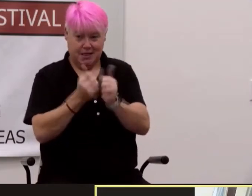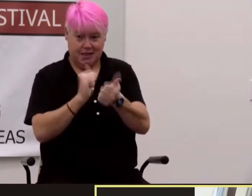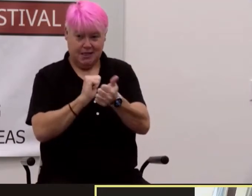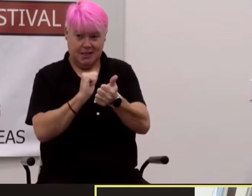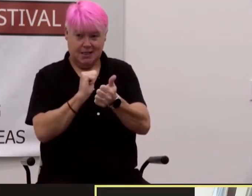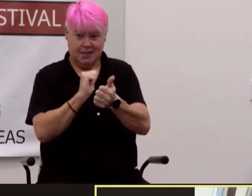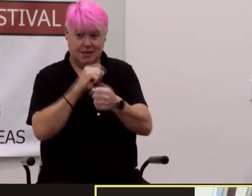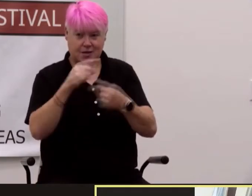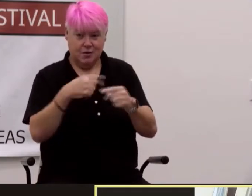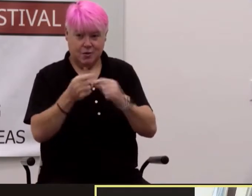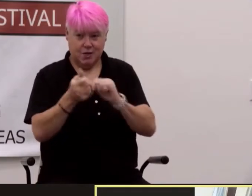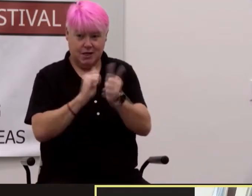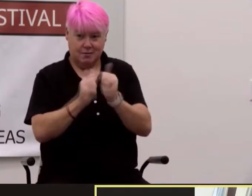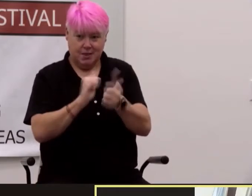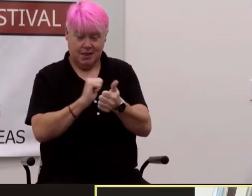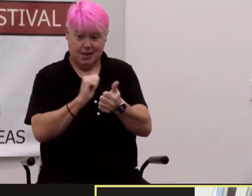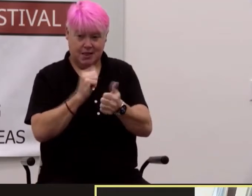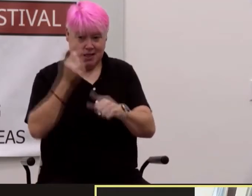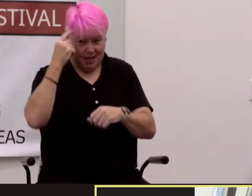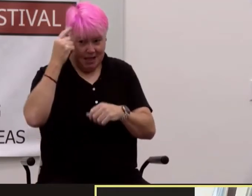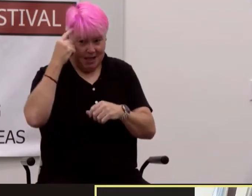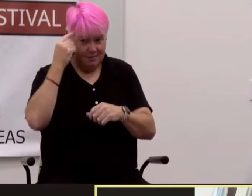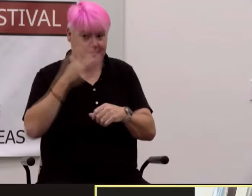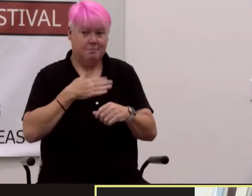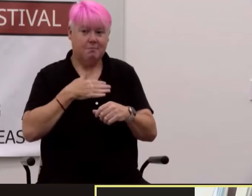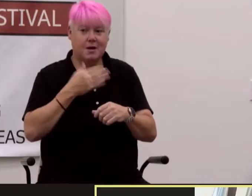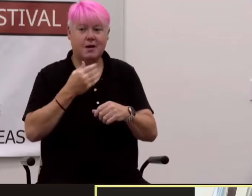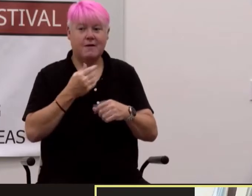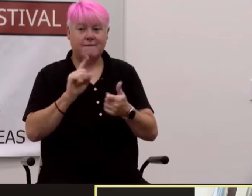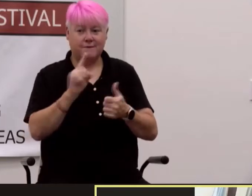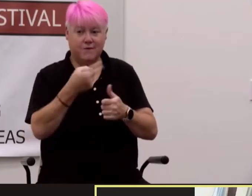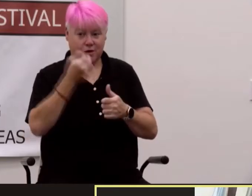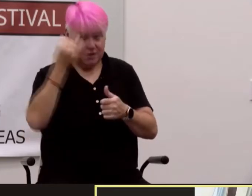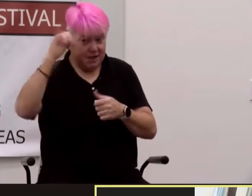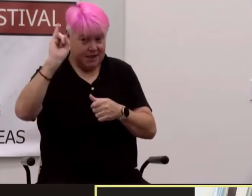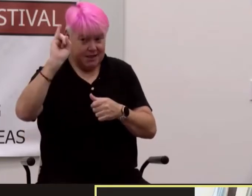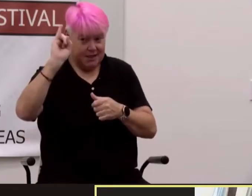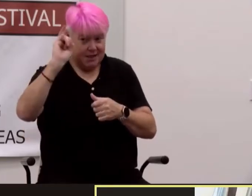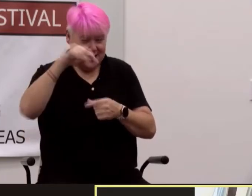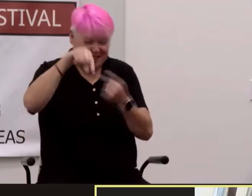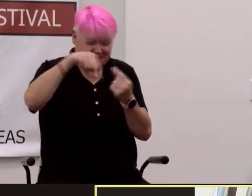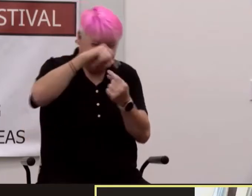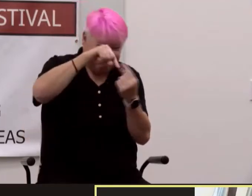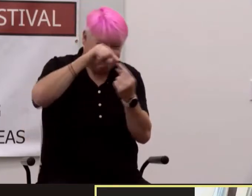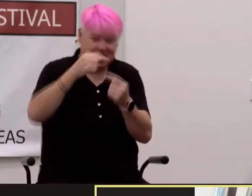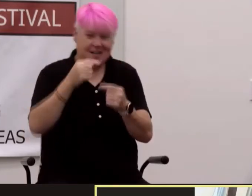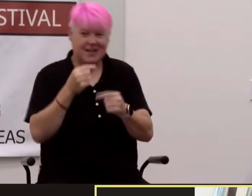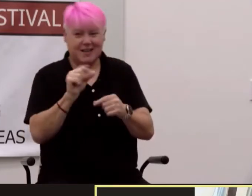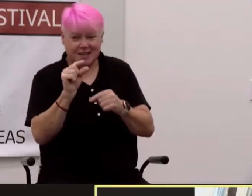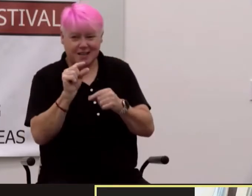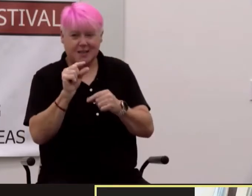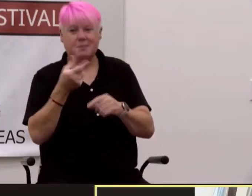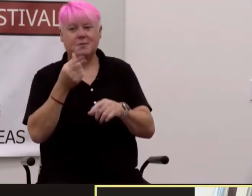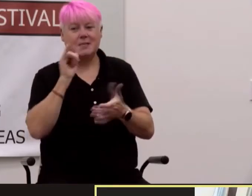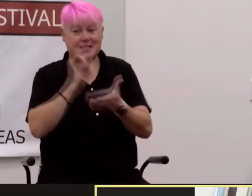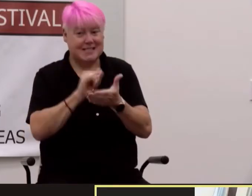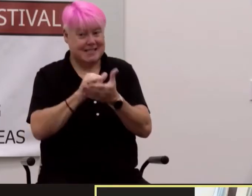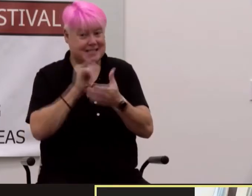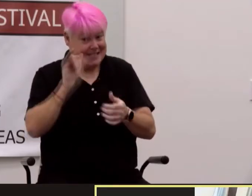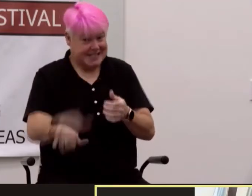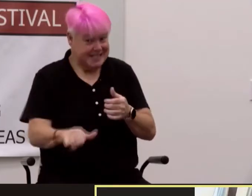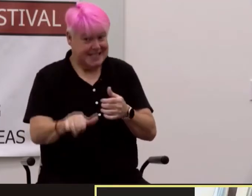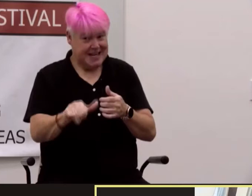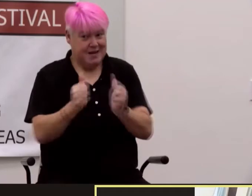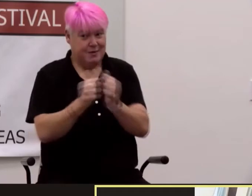When I compete, I think of my first idea, switch it around a bit, but try to stick to my guns. And it's